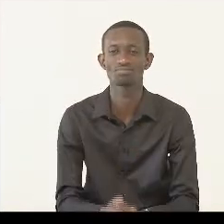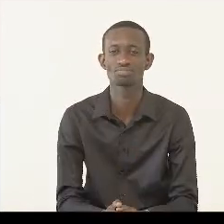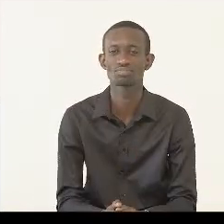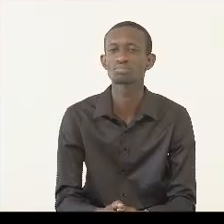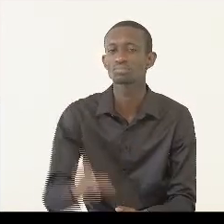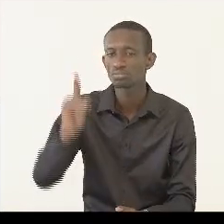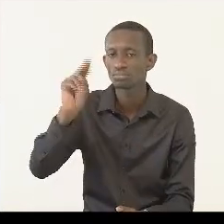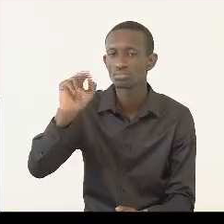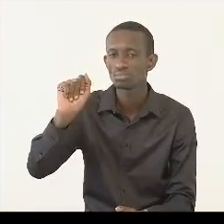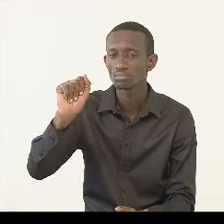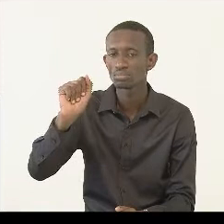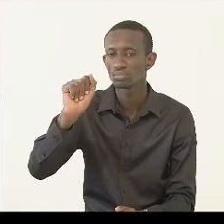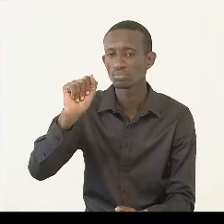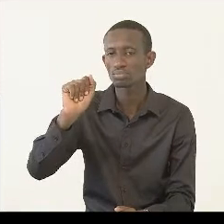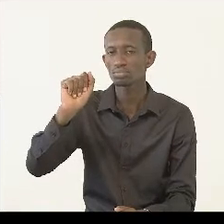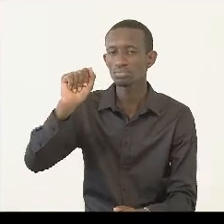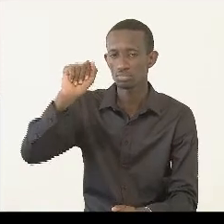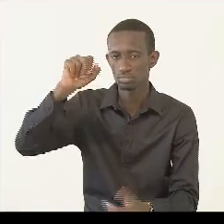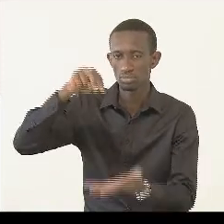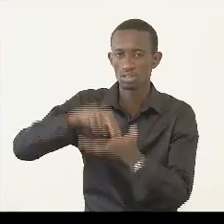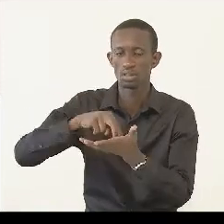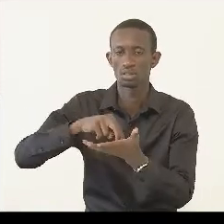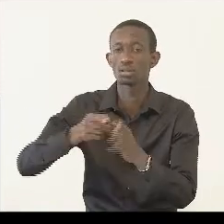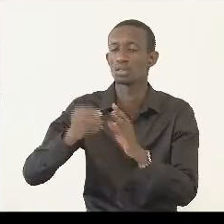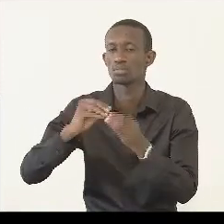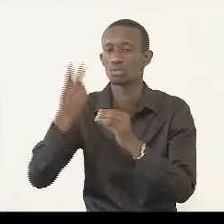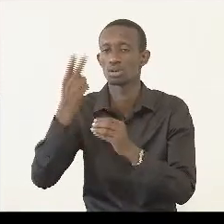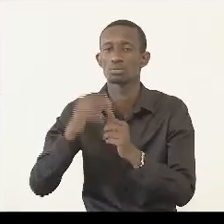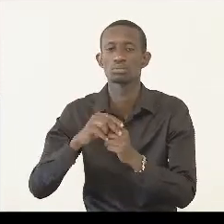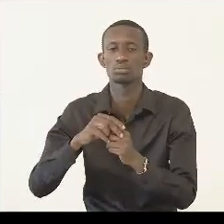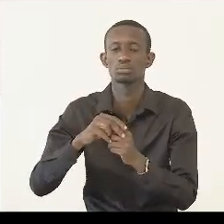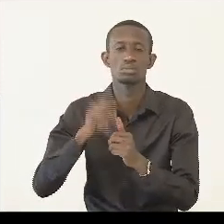DNA strands run dash in relation to each other.